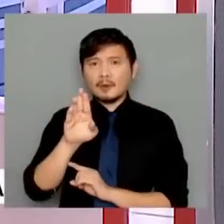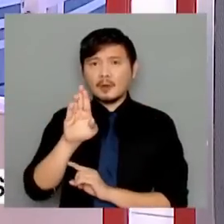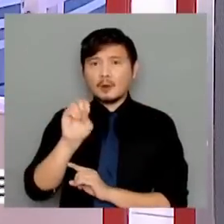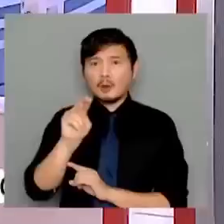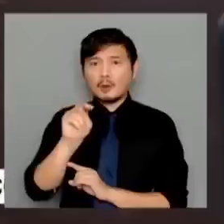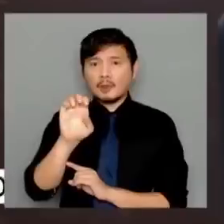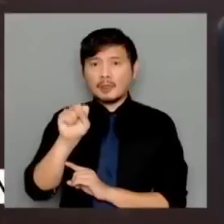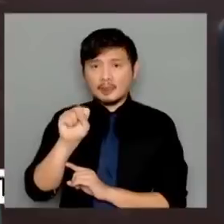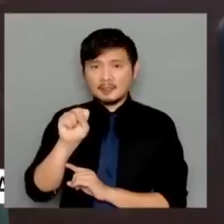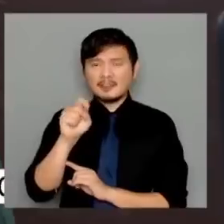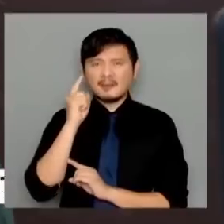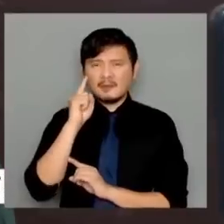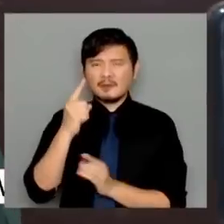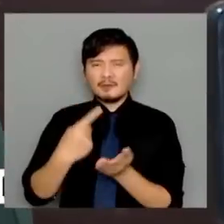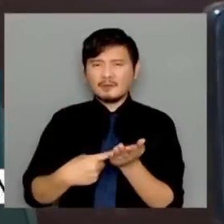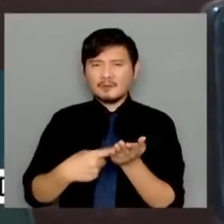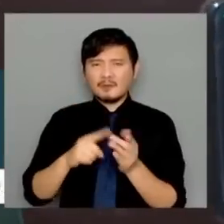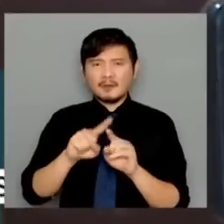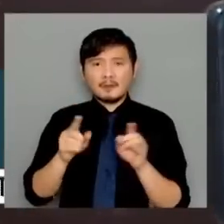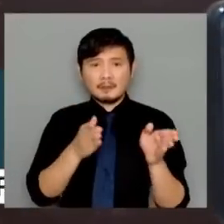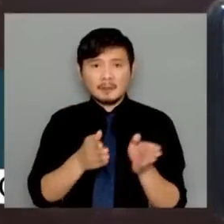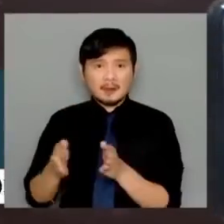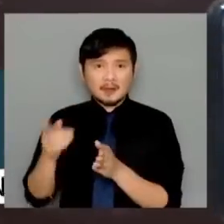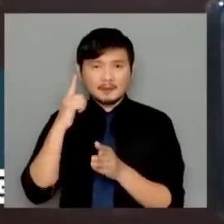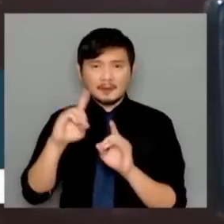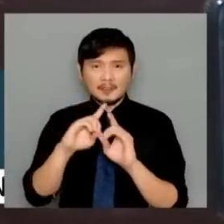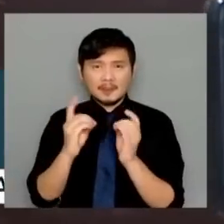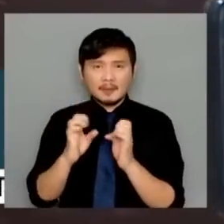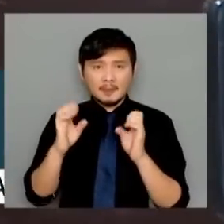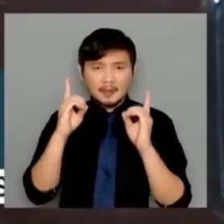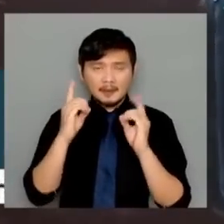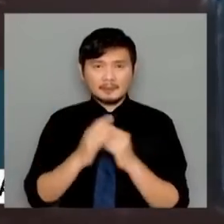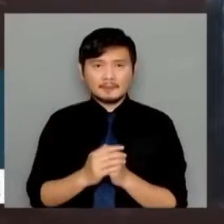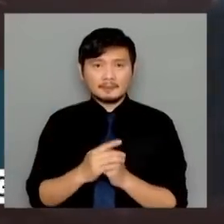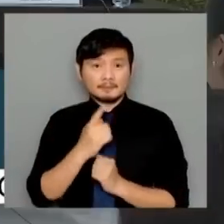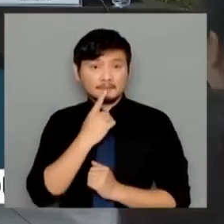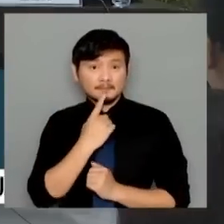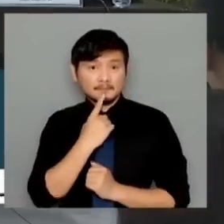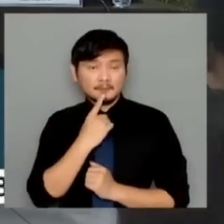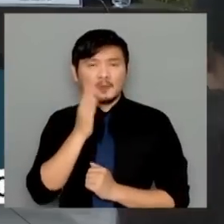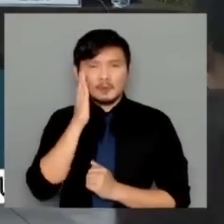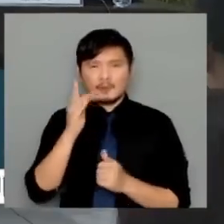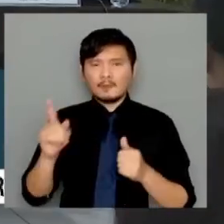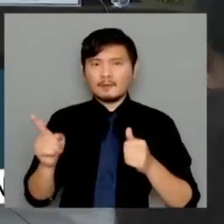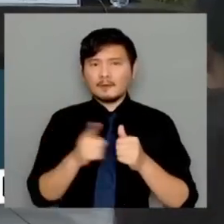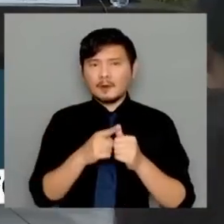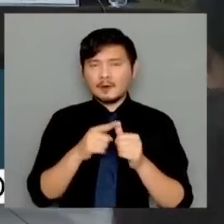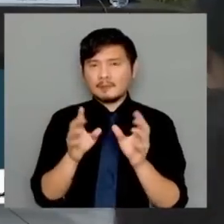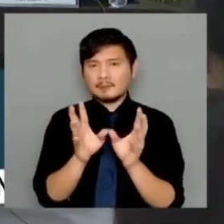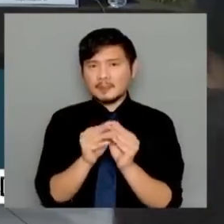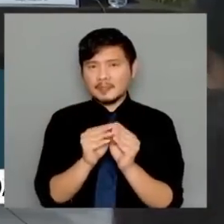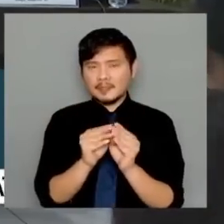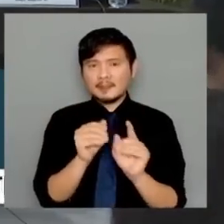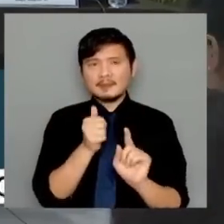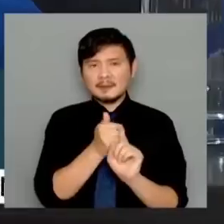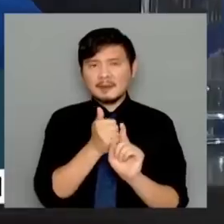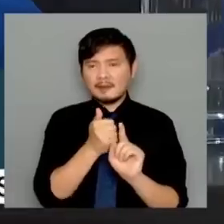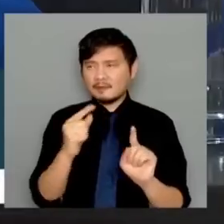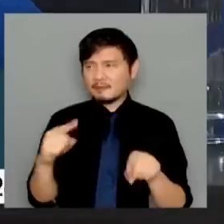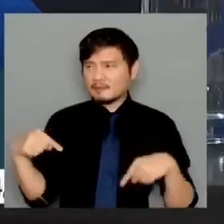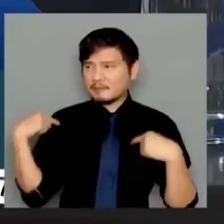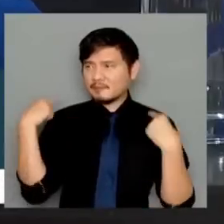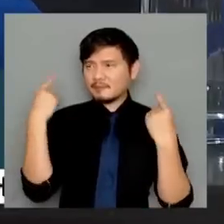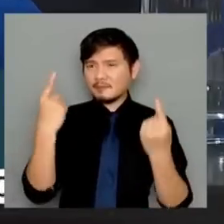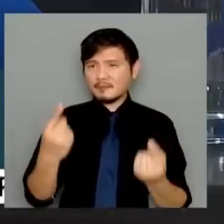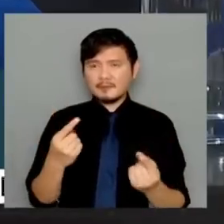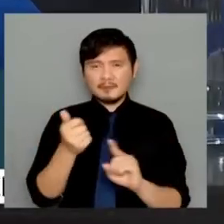agency. Duterte says this will be their first face-to-face meeting since she accepted the post as the next education chief. She adds